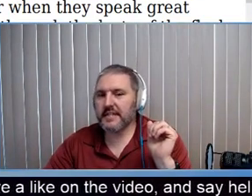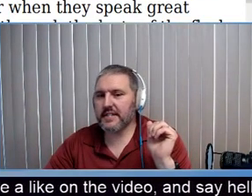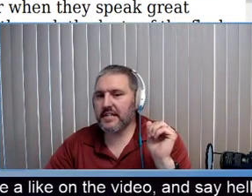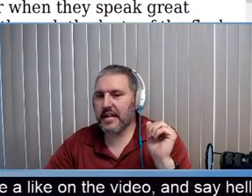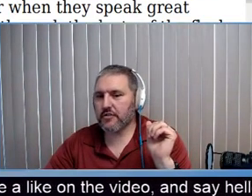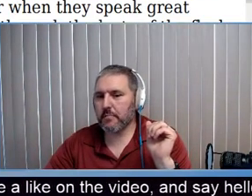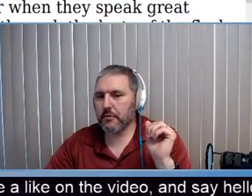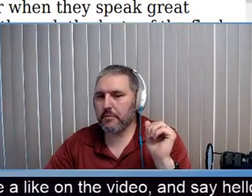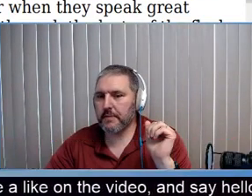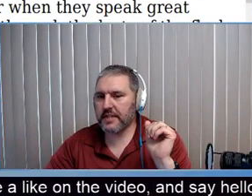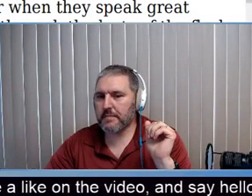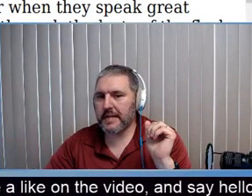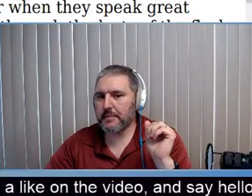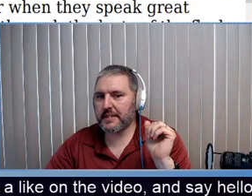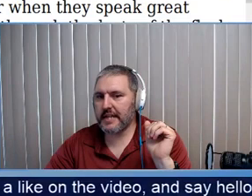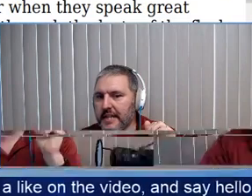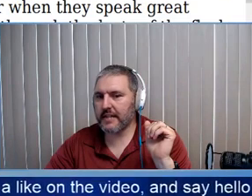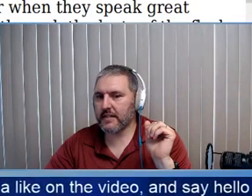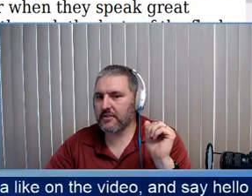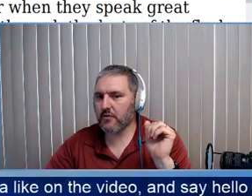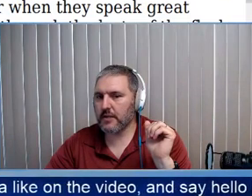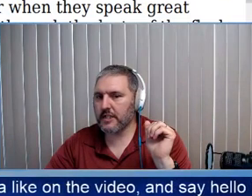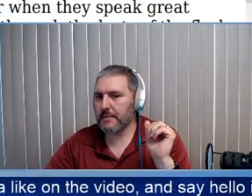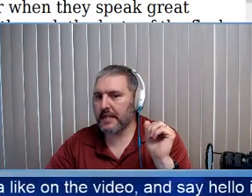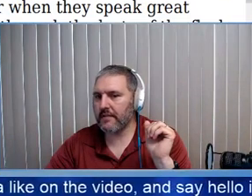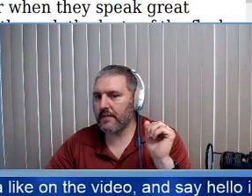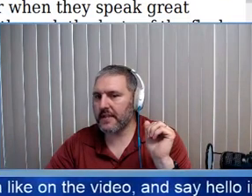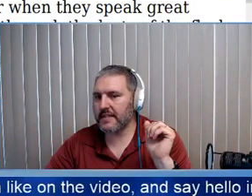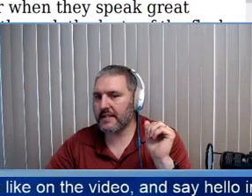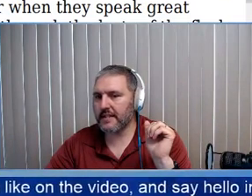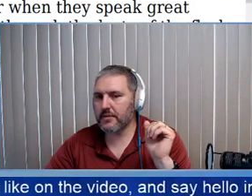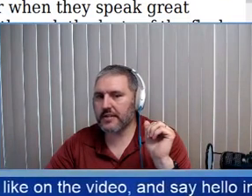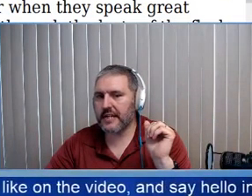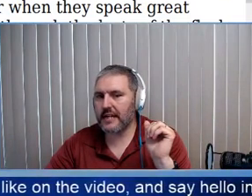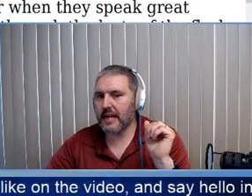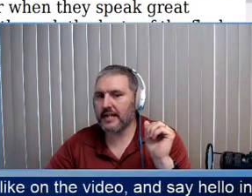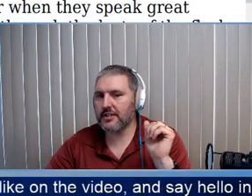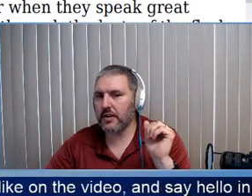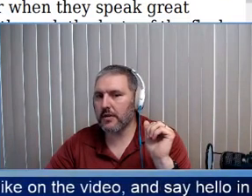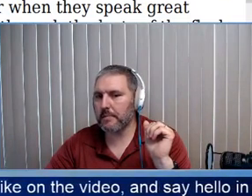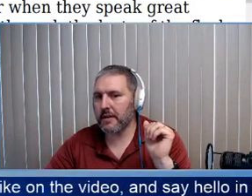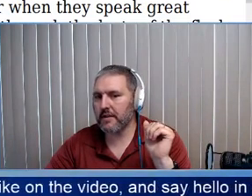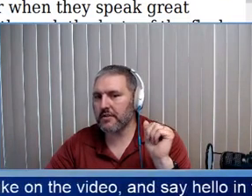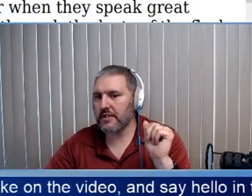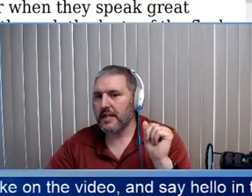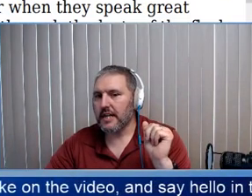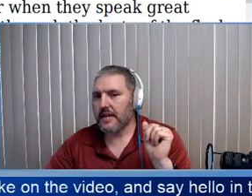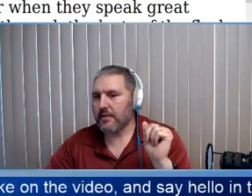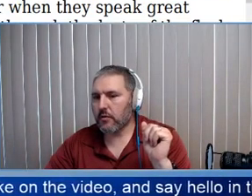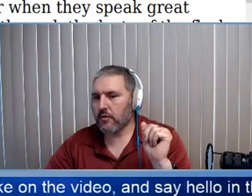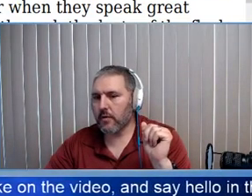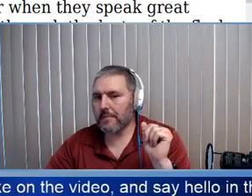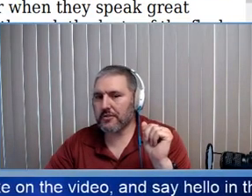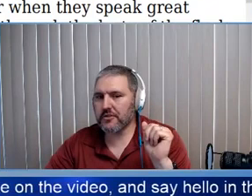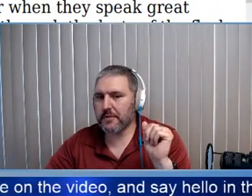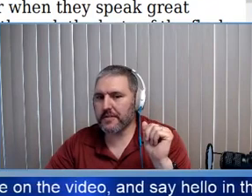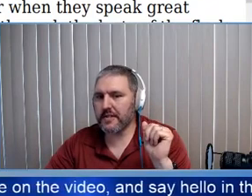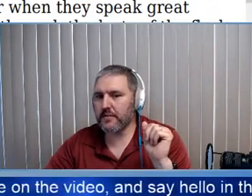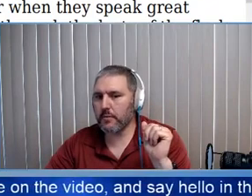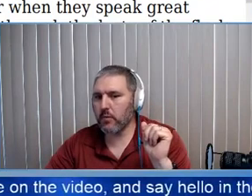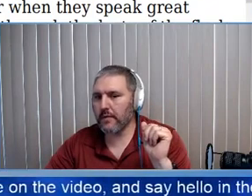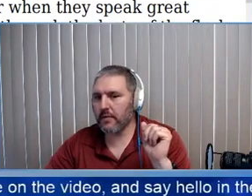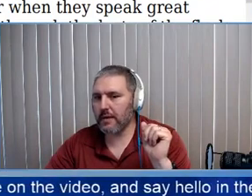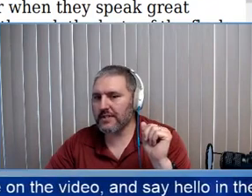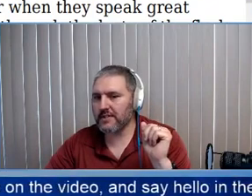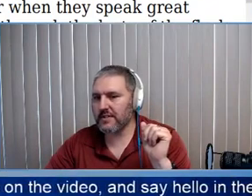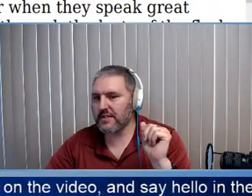But these as natural brute beasts made to be taken and destroyed speak evil of things that they understand not and shall utterly perish in their own corruption, shall receive